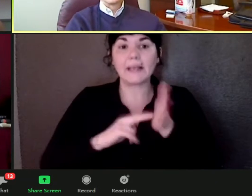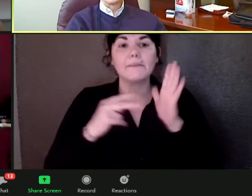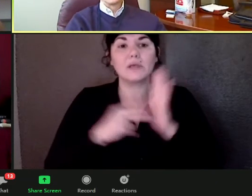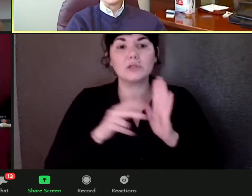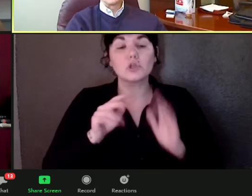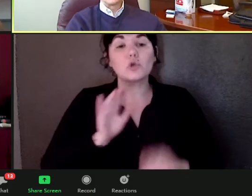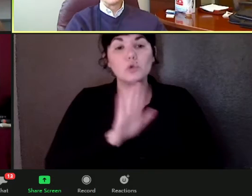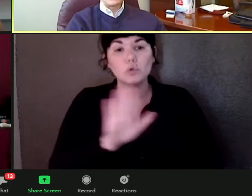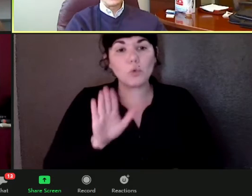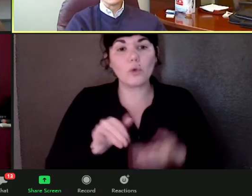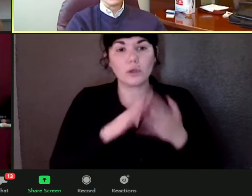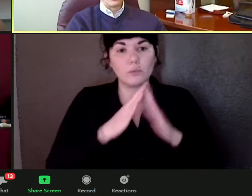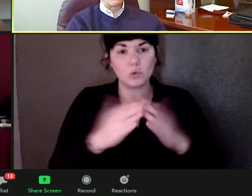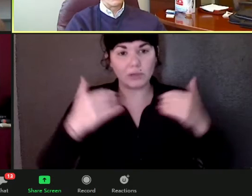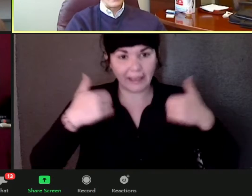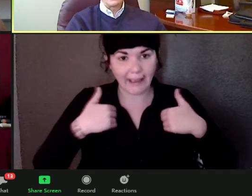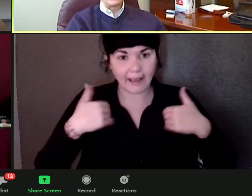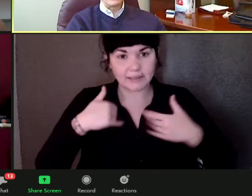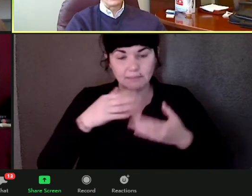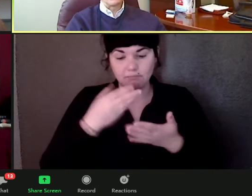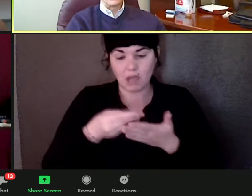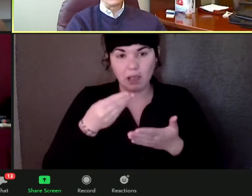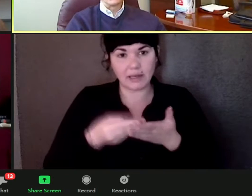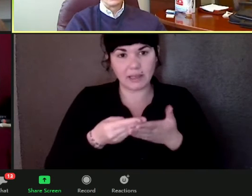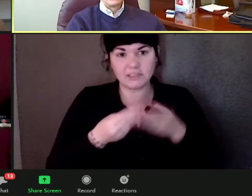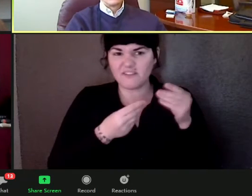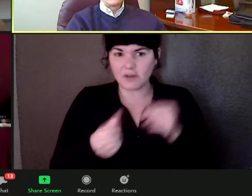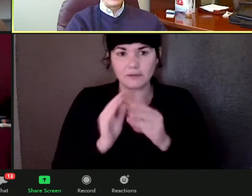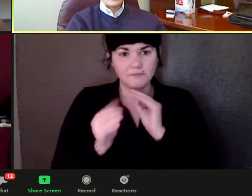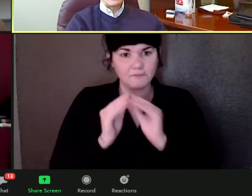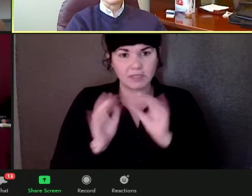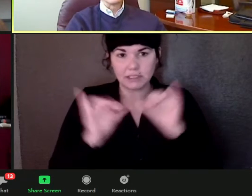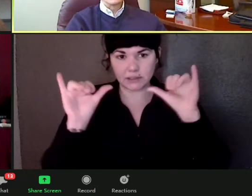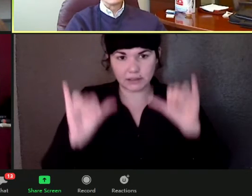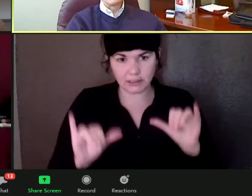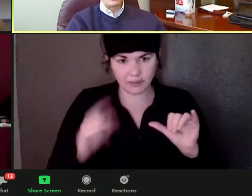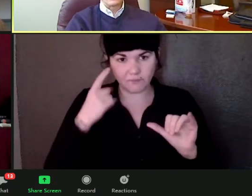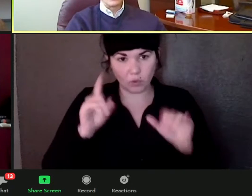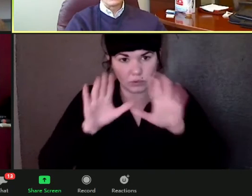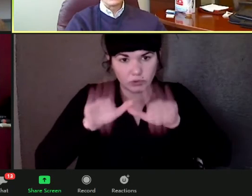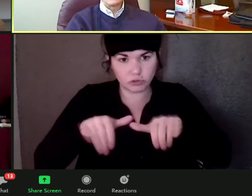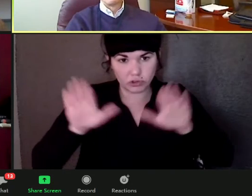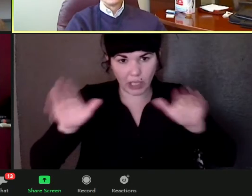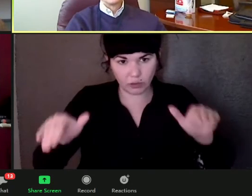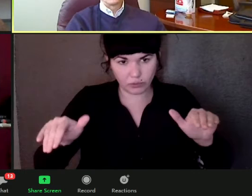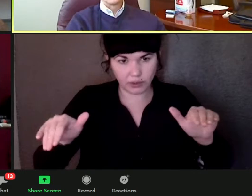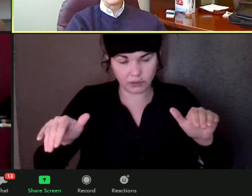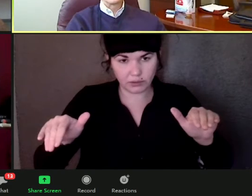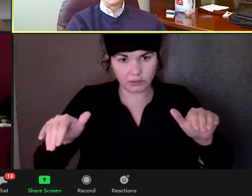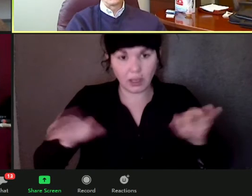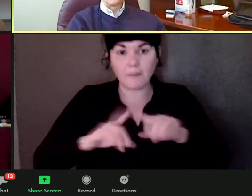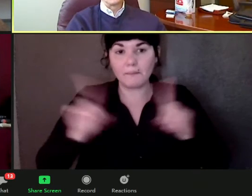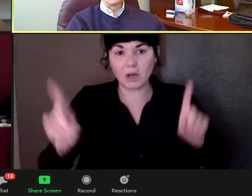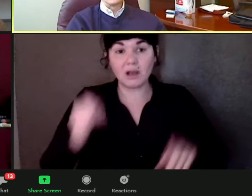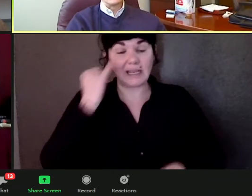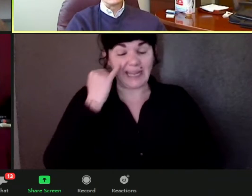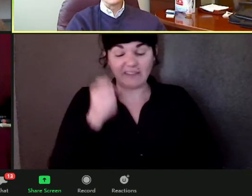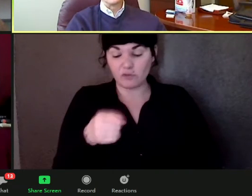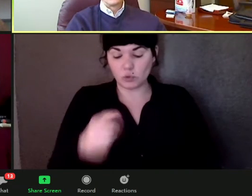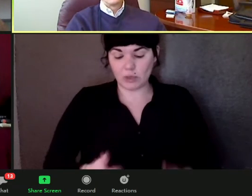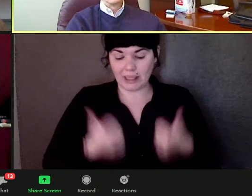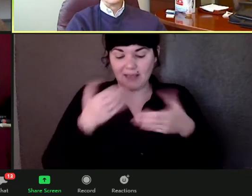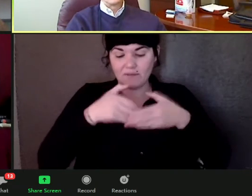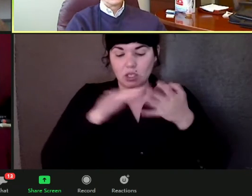In school systems that have a lower property tax base, they have the least amount of money to address those facility